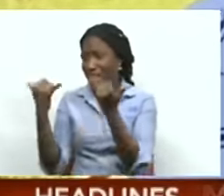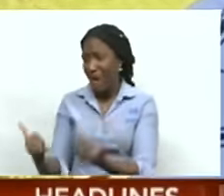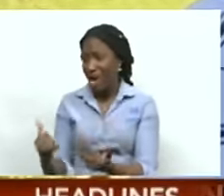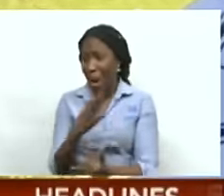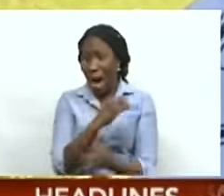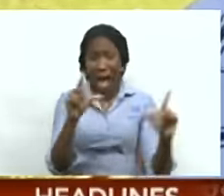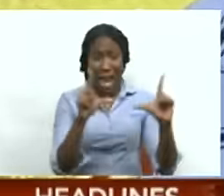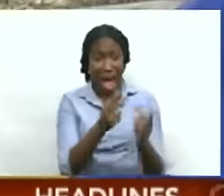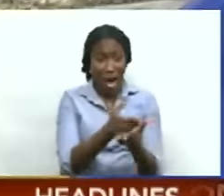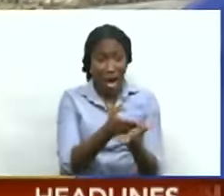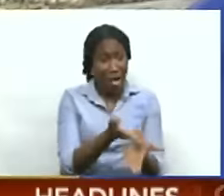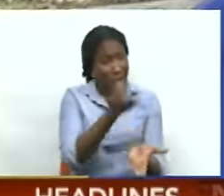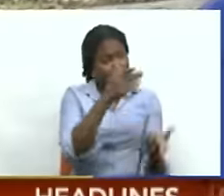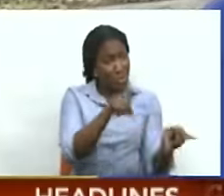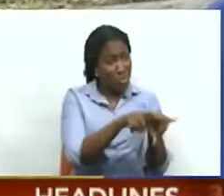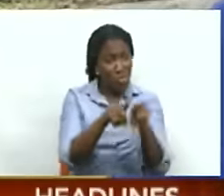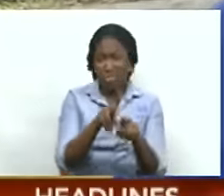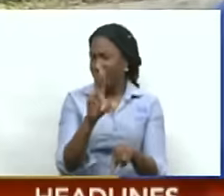No.